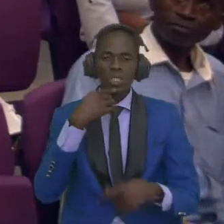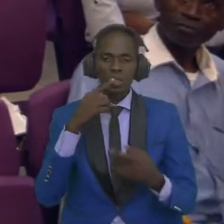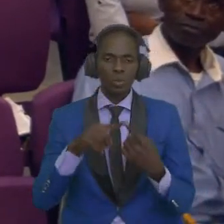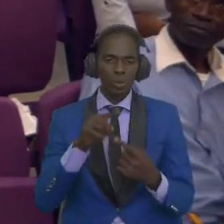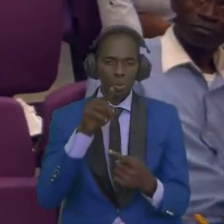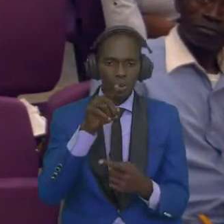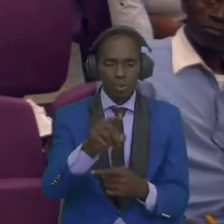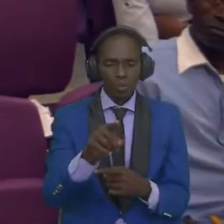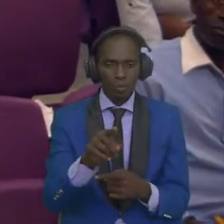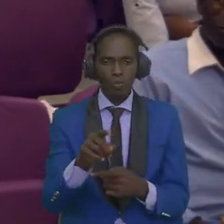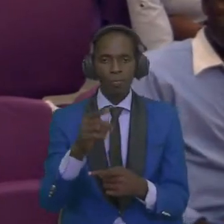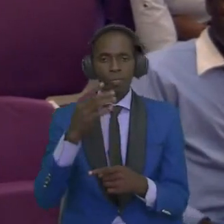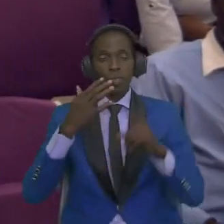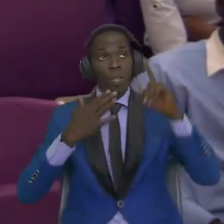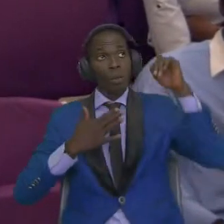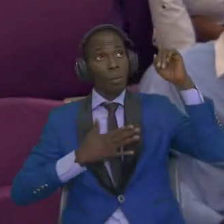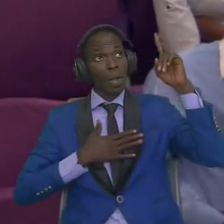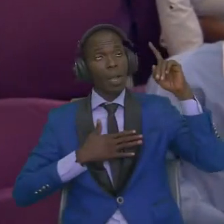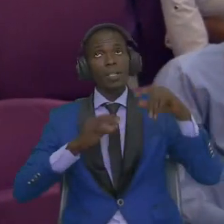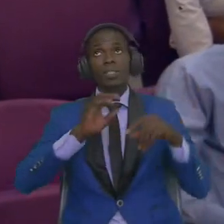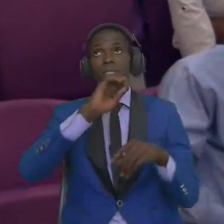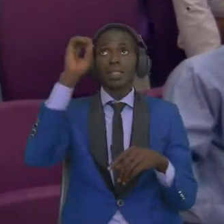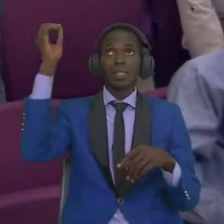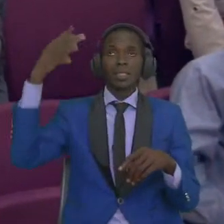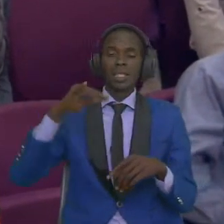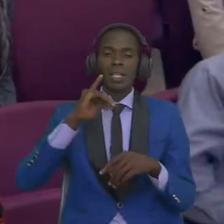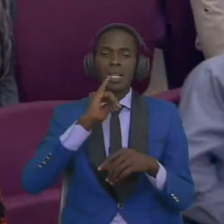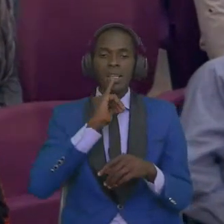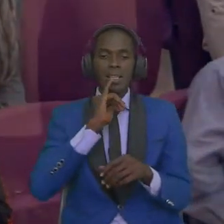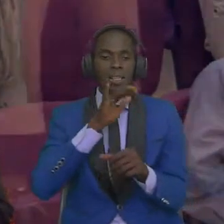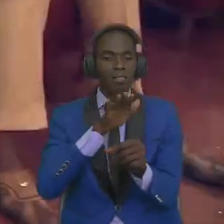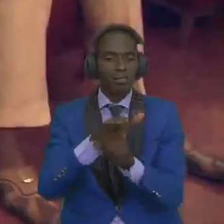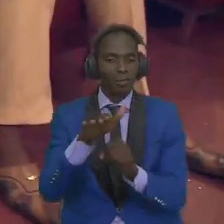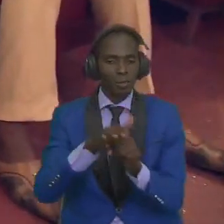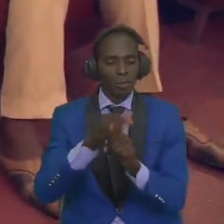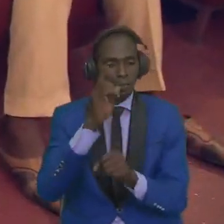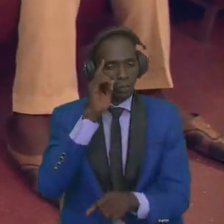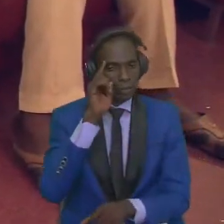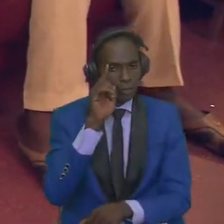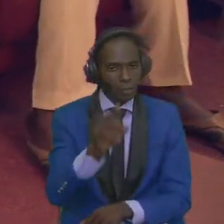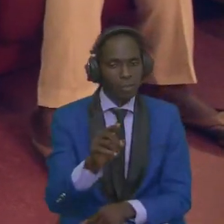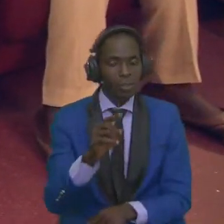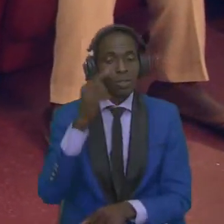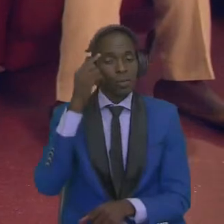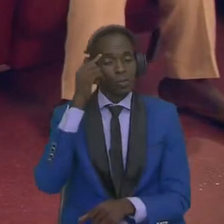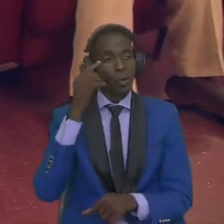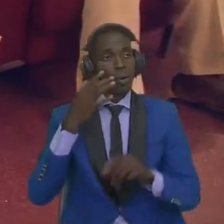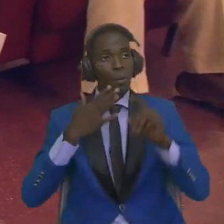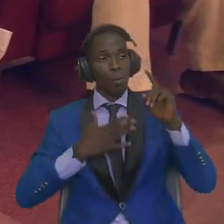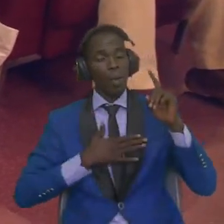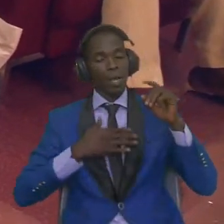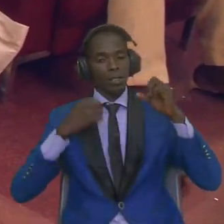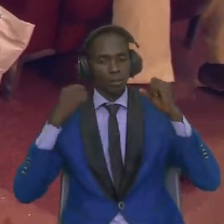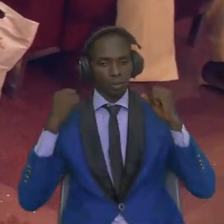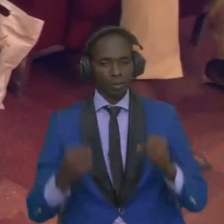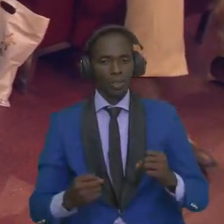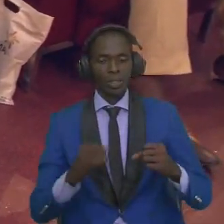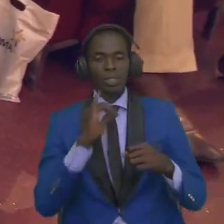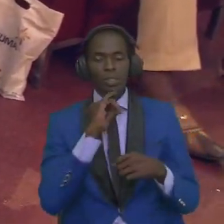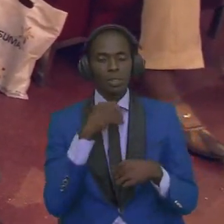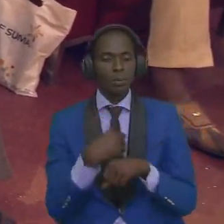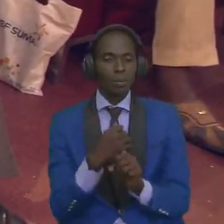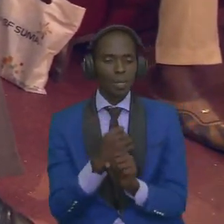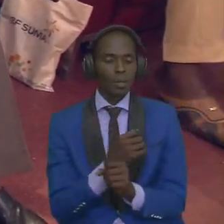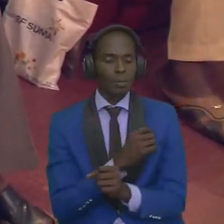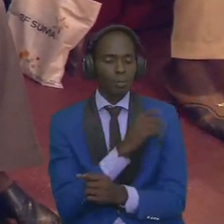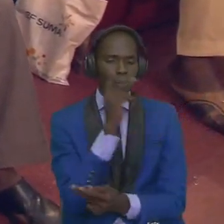you, my grace is sufficient for thee. For my strength is made perfect